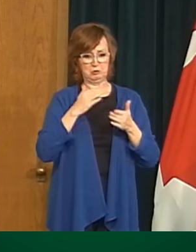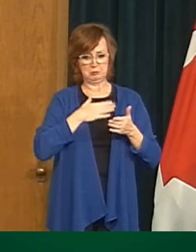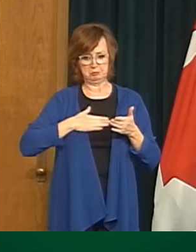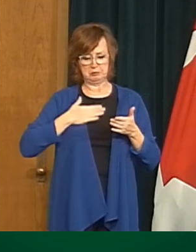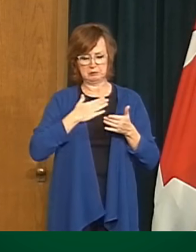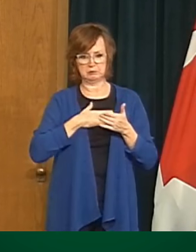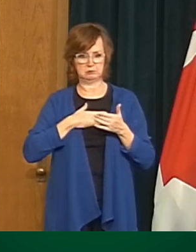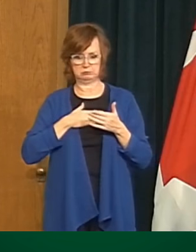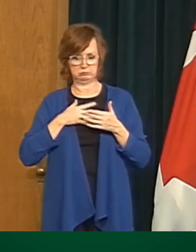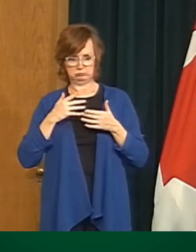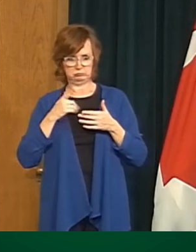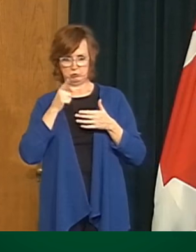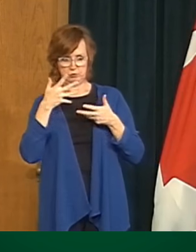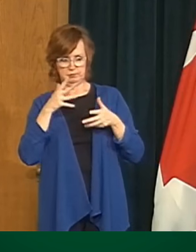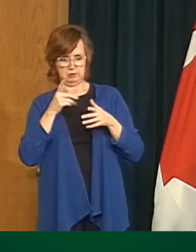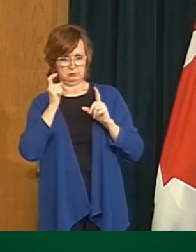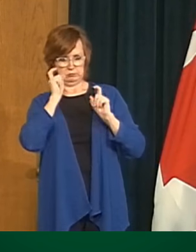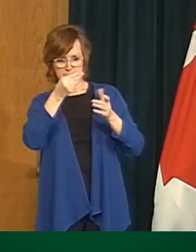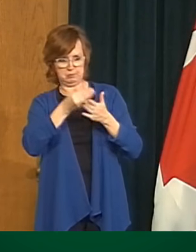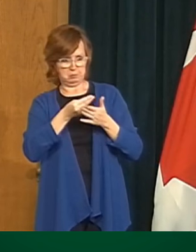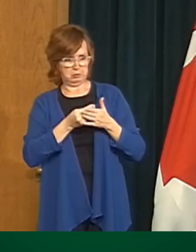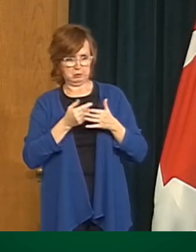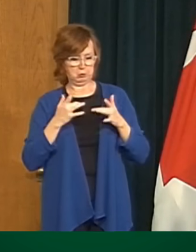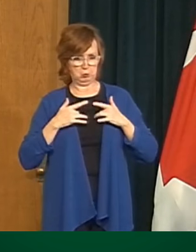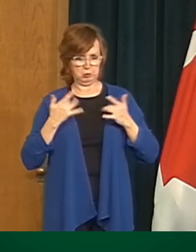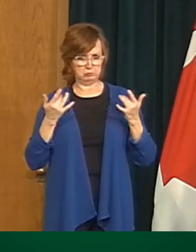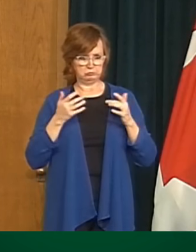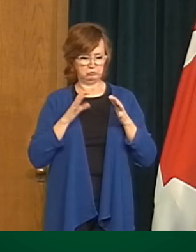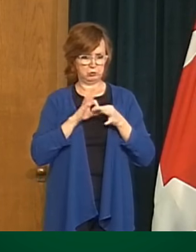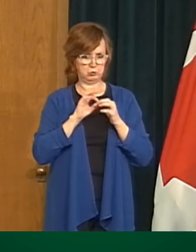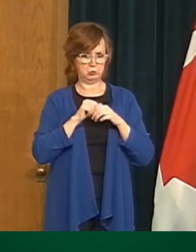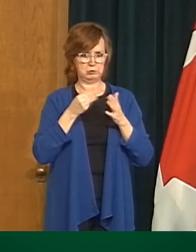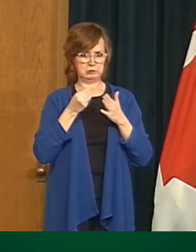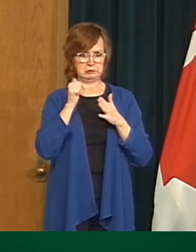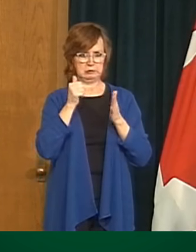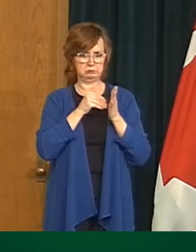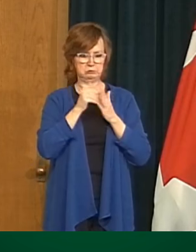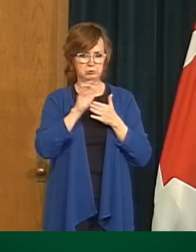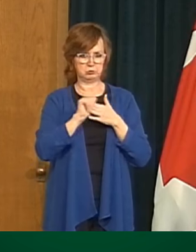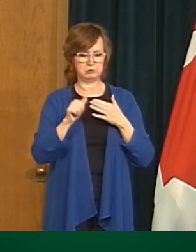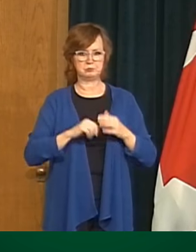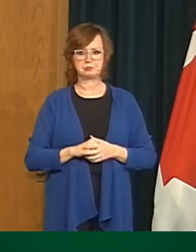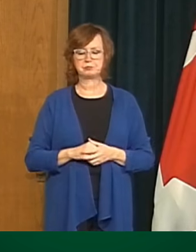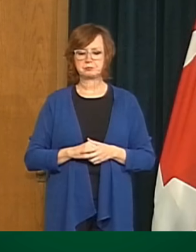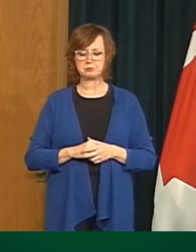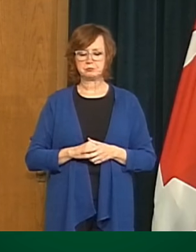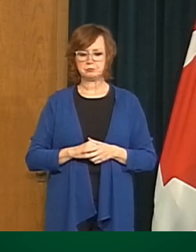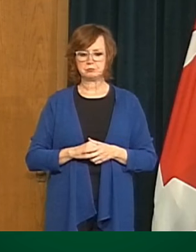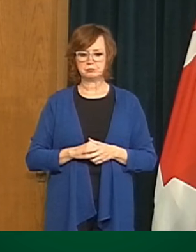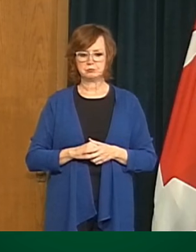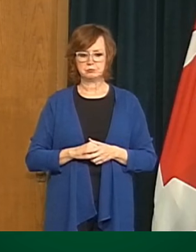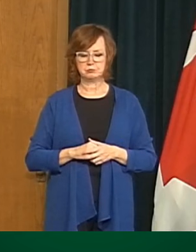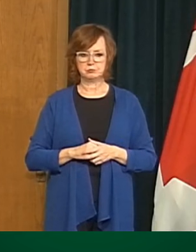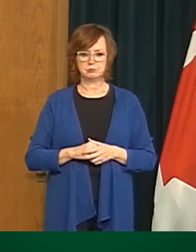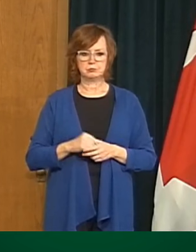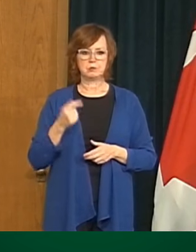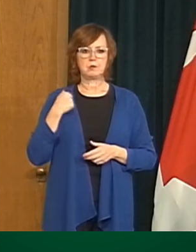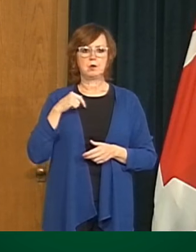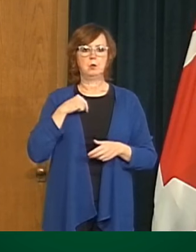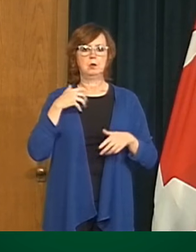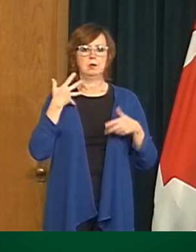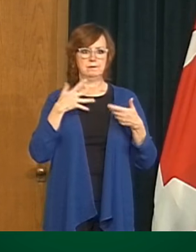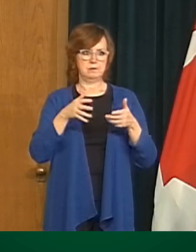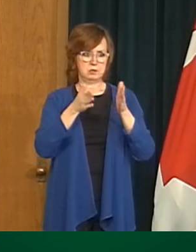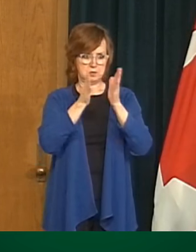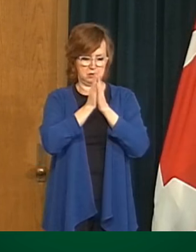well as the federal government and a number of Indigenous leaders, as well as addressing where the resources need to be